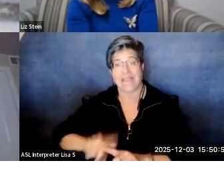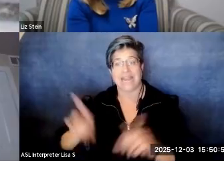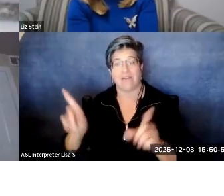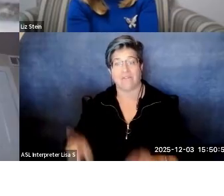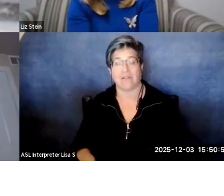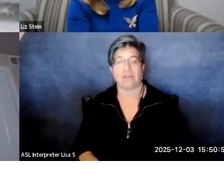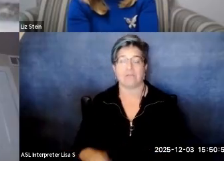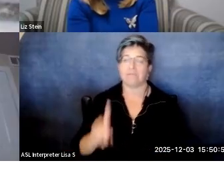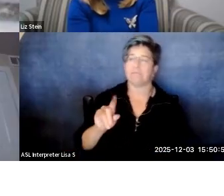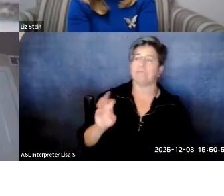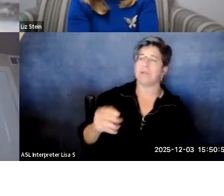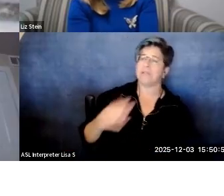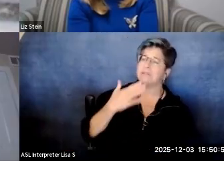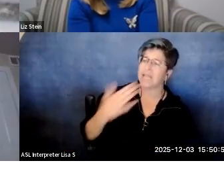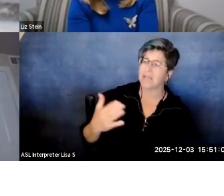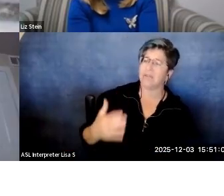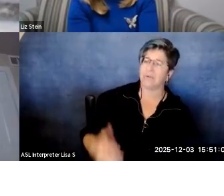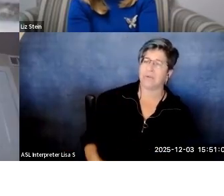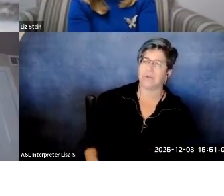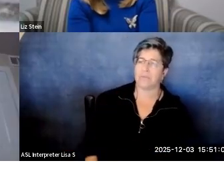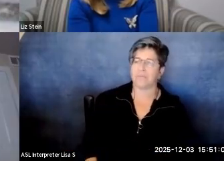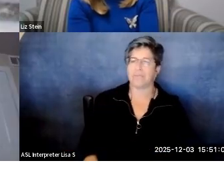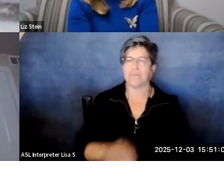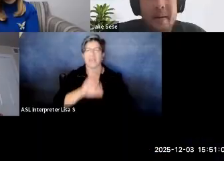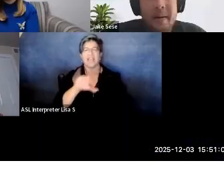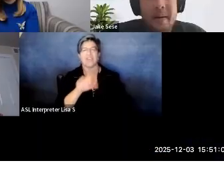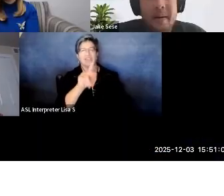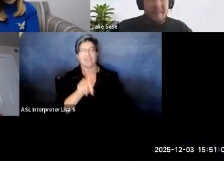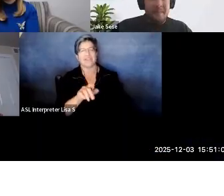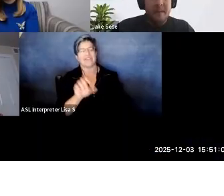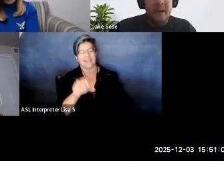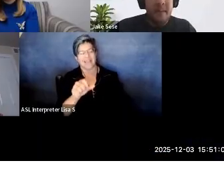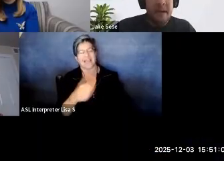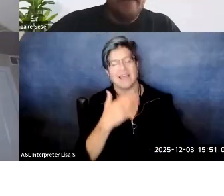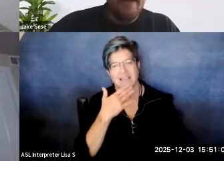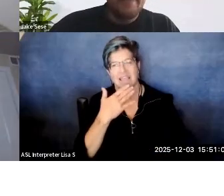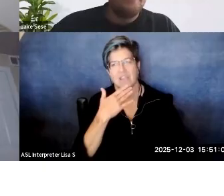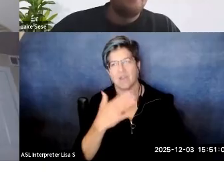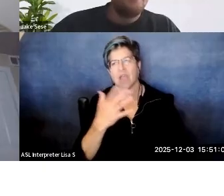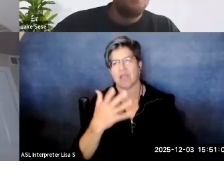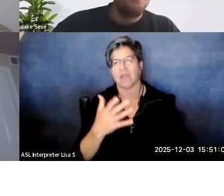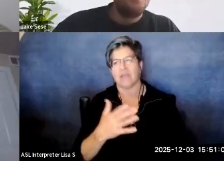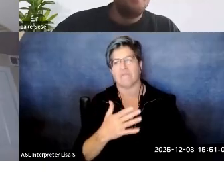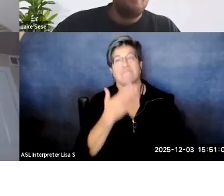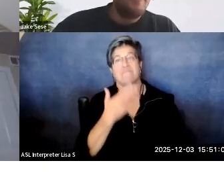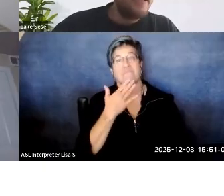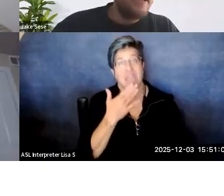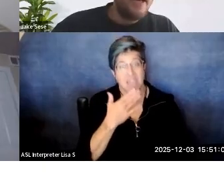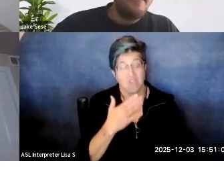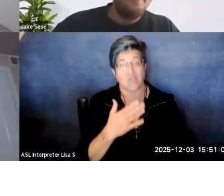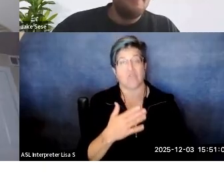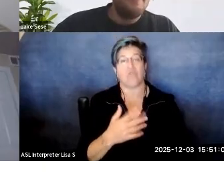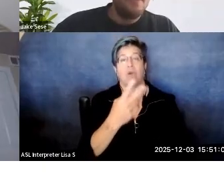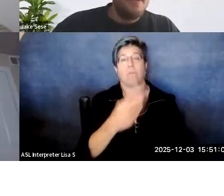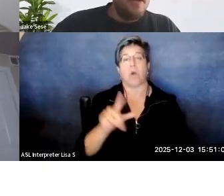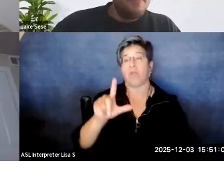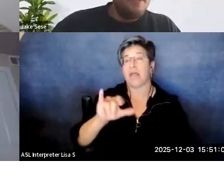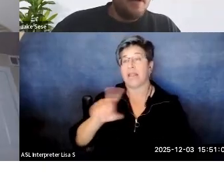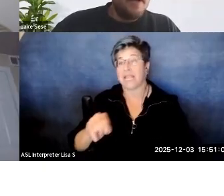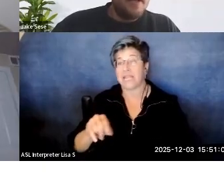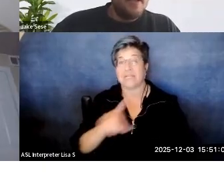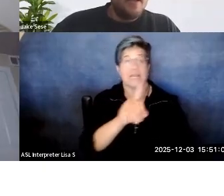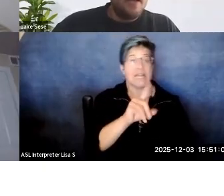Thank you. Yeah, I just want to further my thanks to both Liz and Diamond